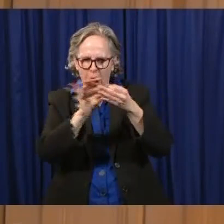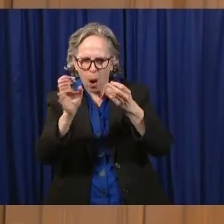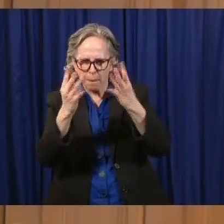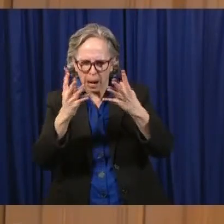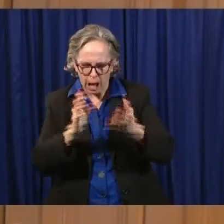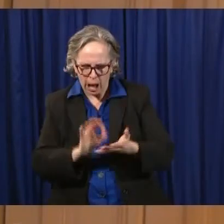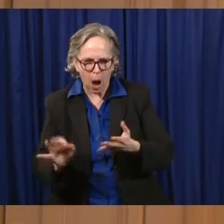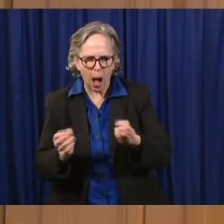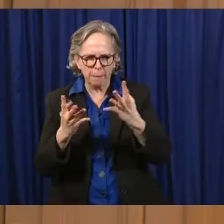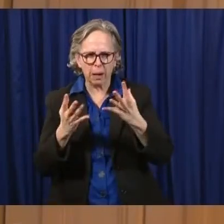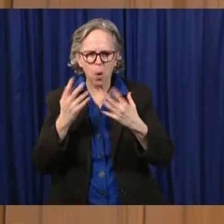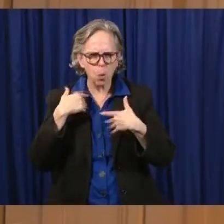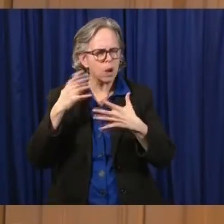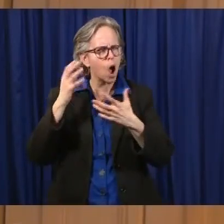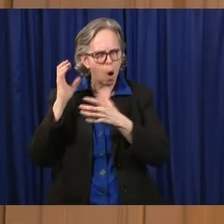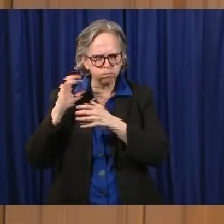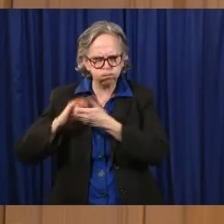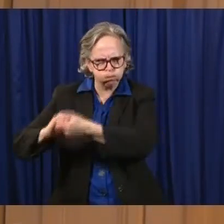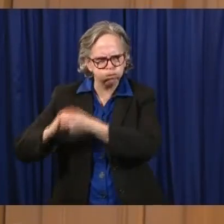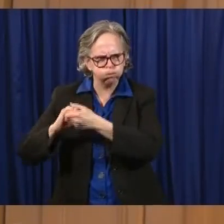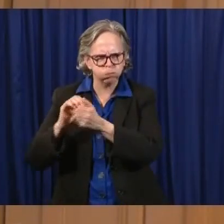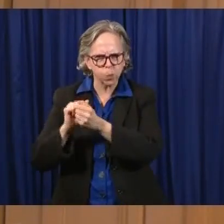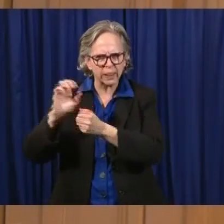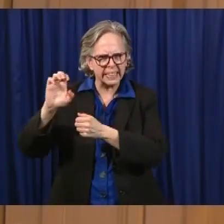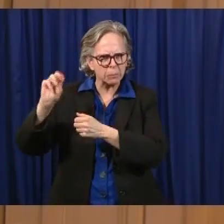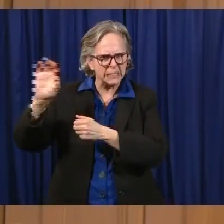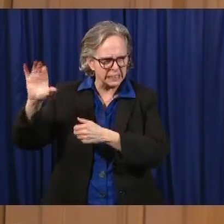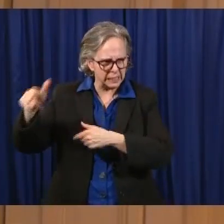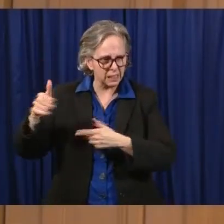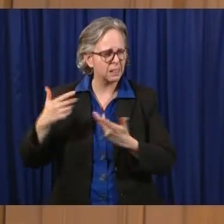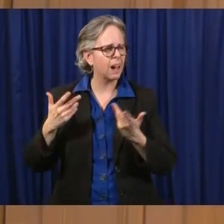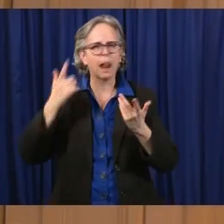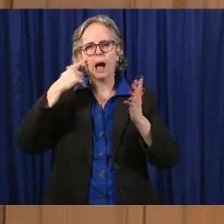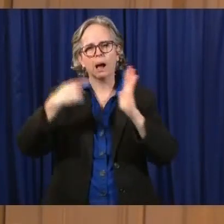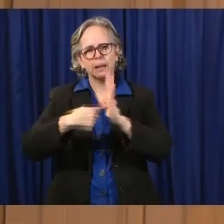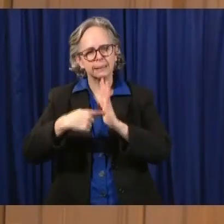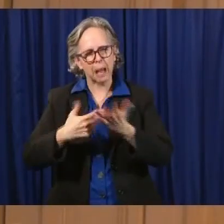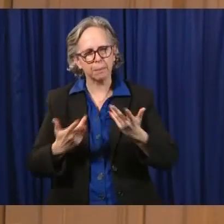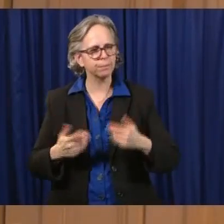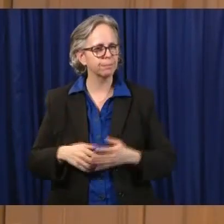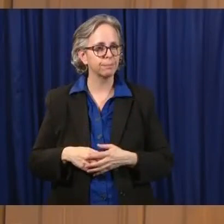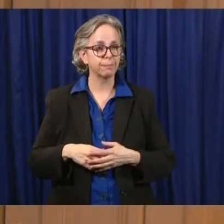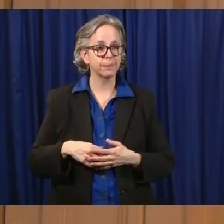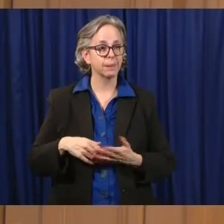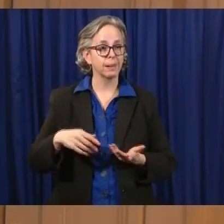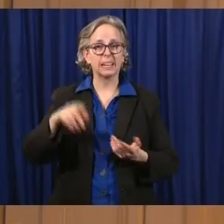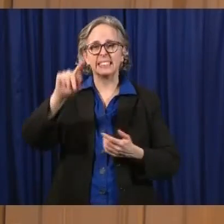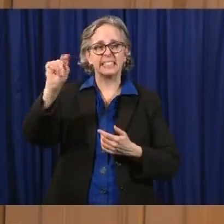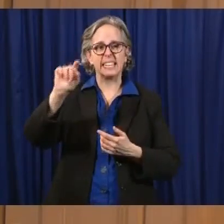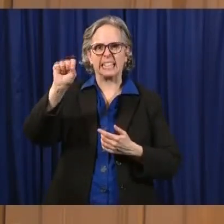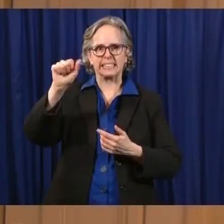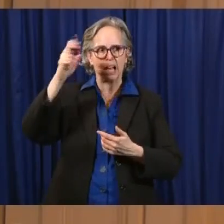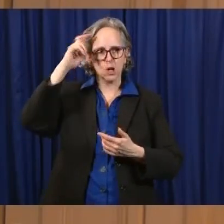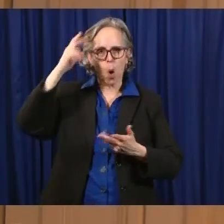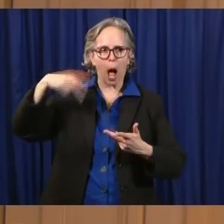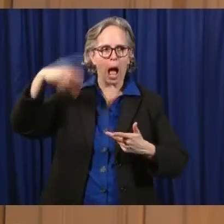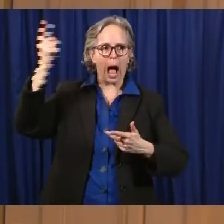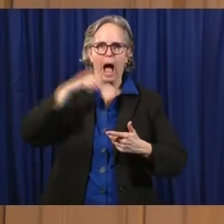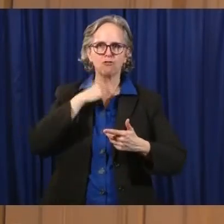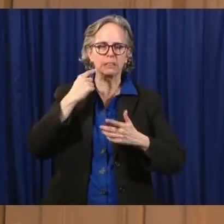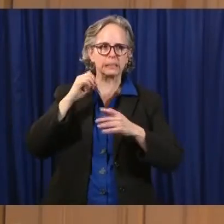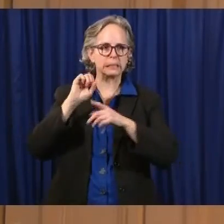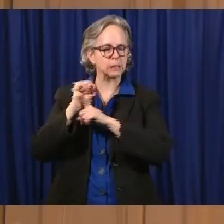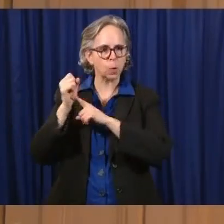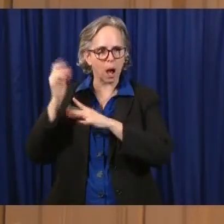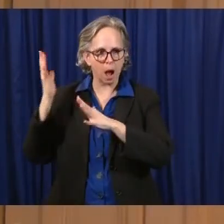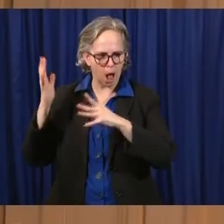come about watching, almost like TSA, higher risk and lower risk situations occur. And we want to pick up the second